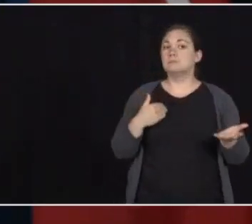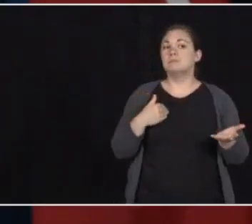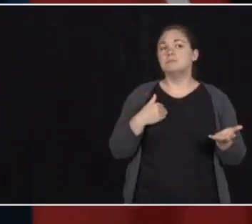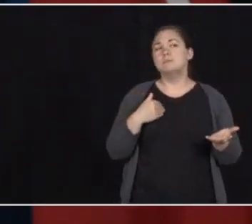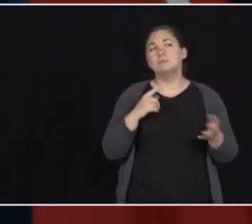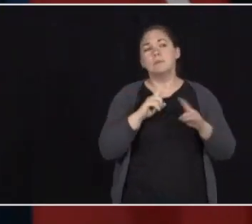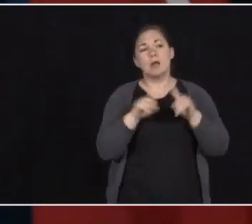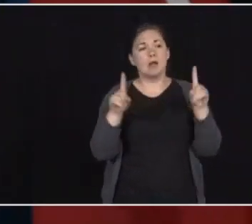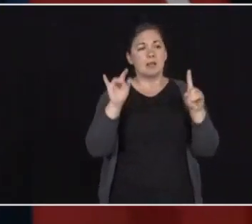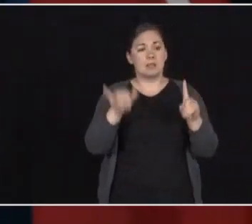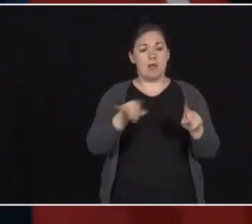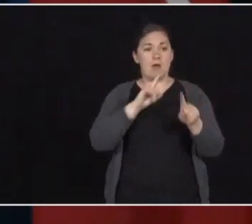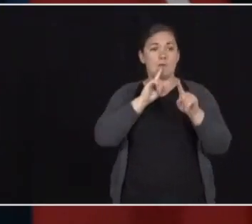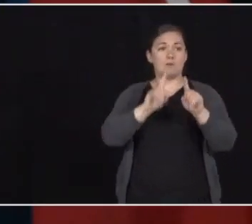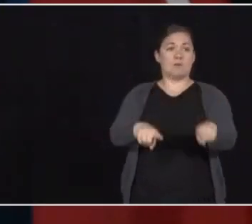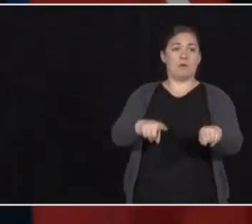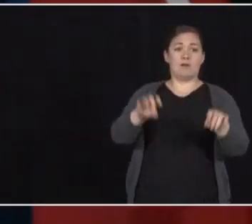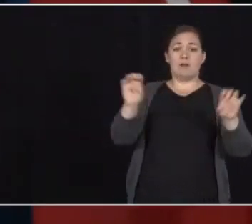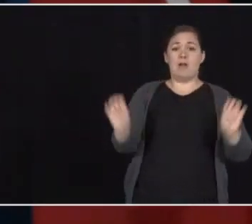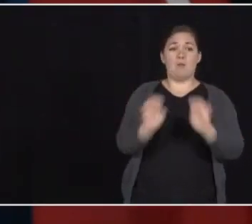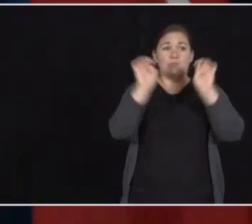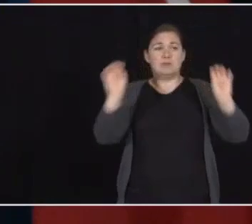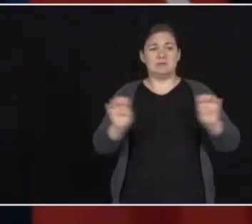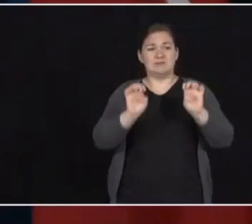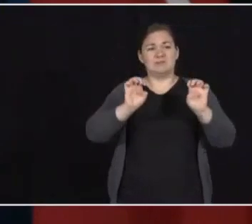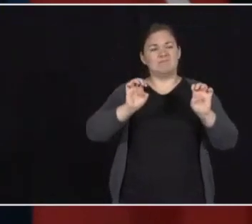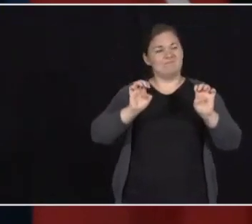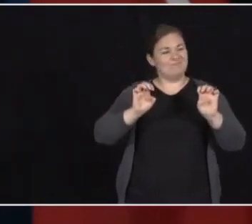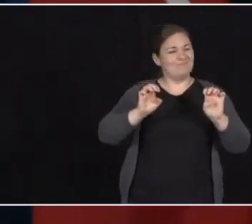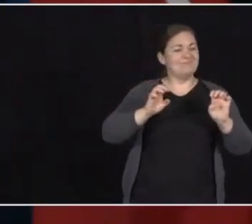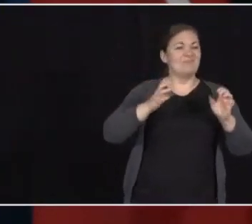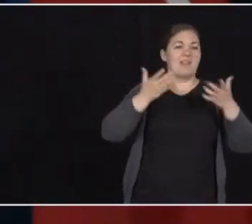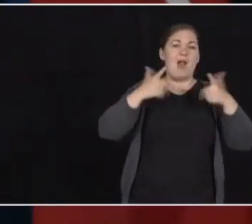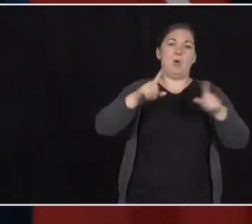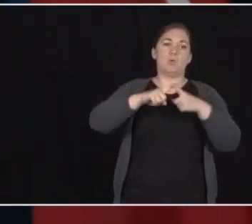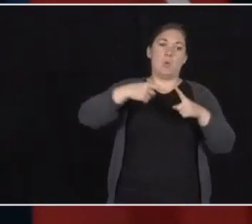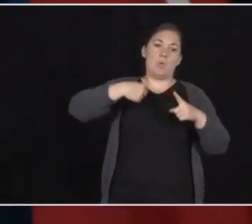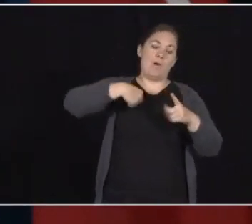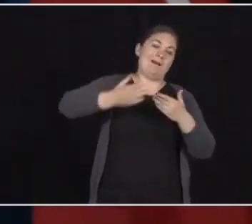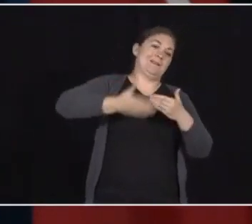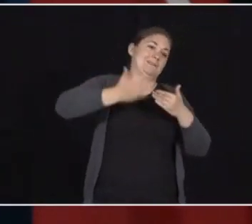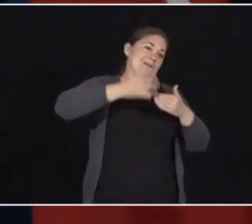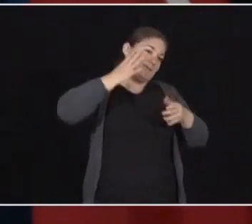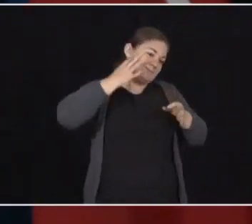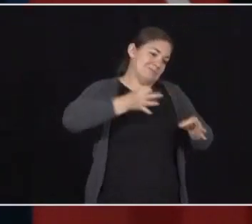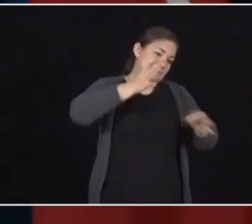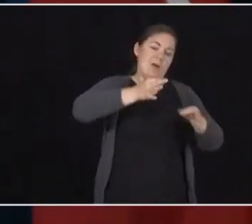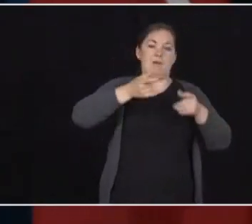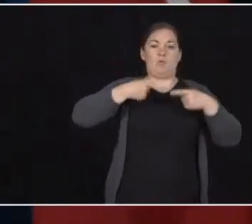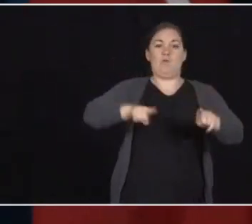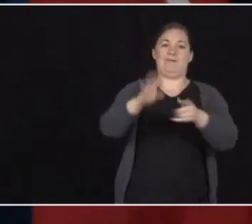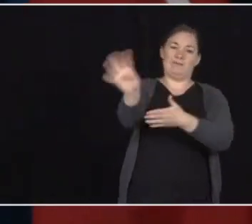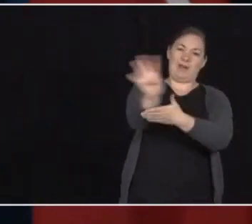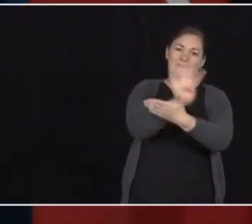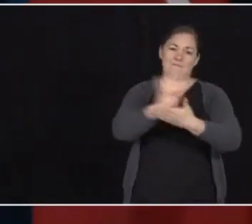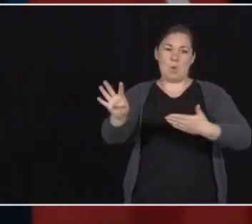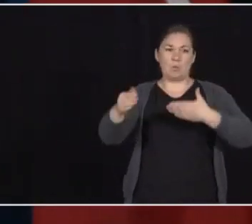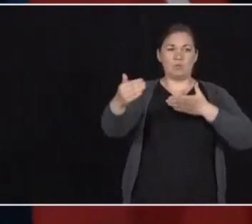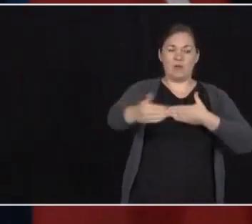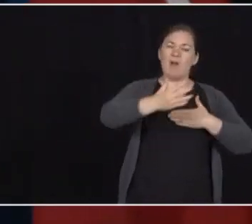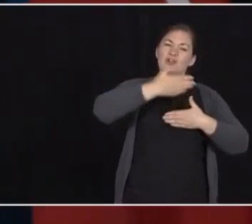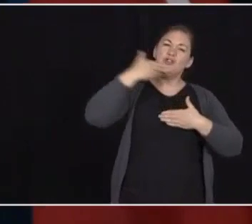will hopefully get us over the hump, per se. It's another 4 weeks, and we just want to make sure